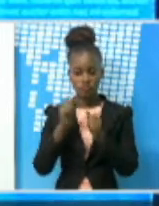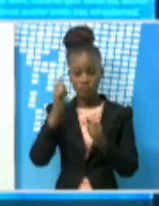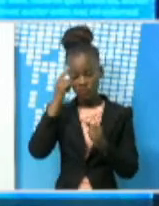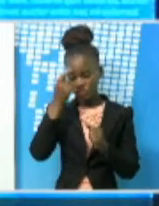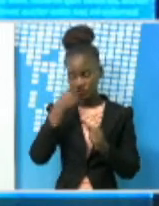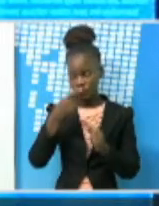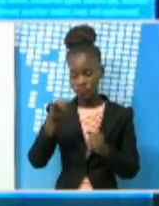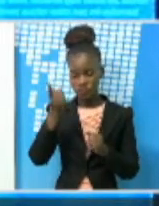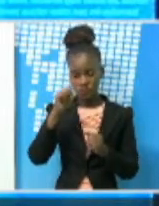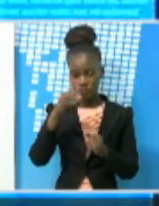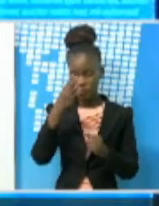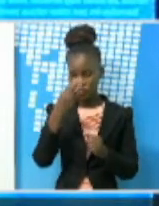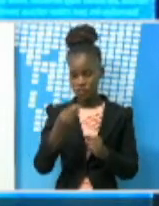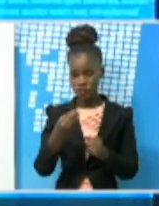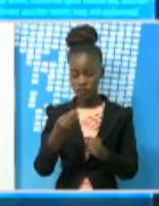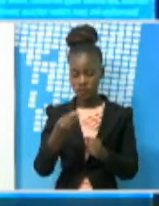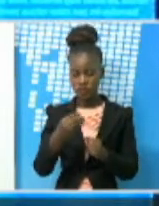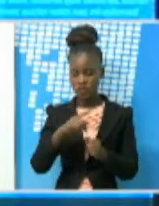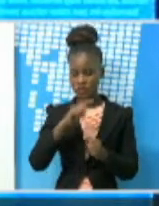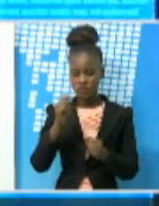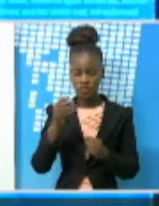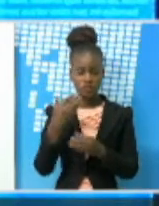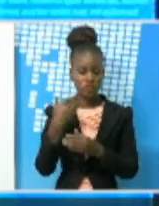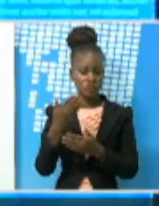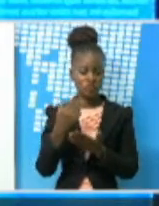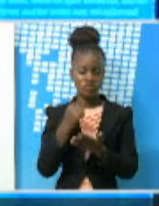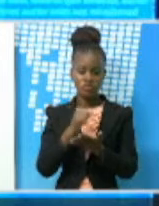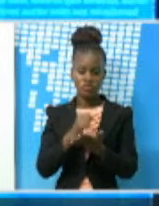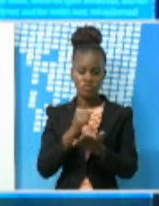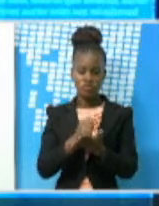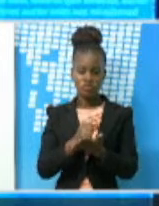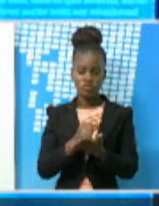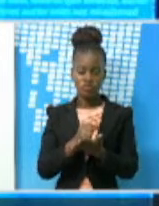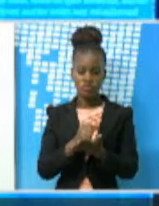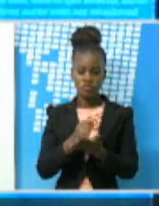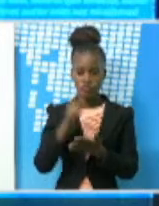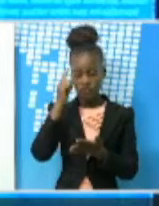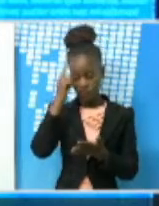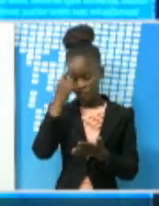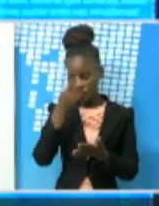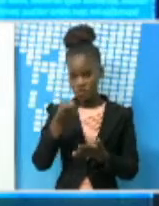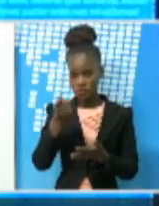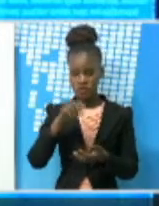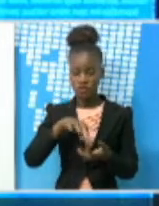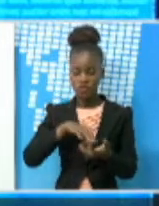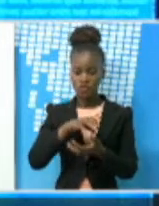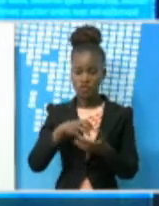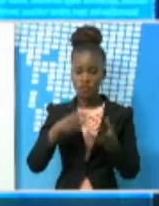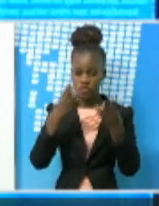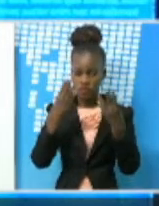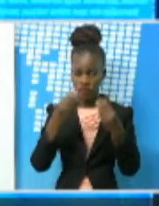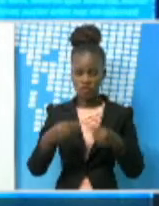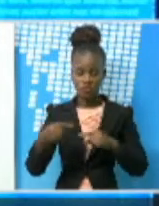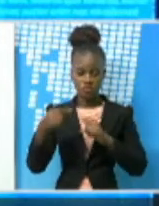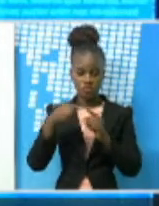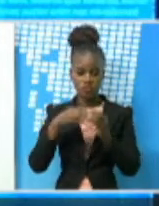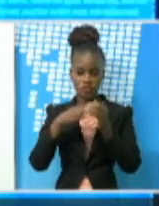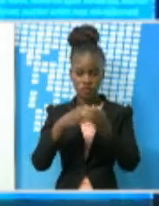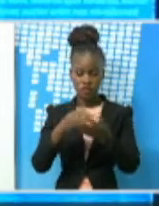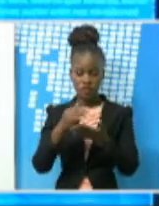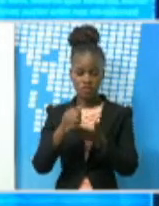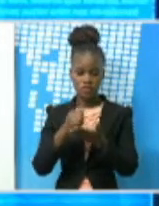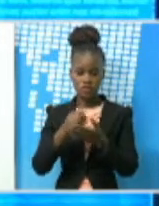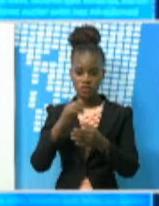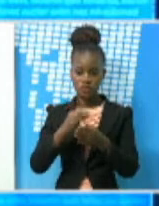to recapitalize the Post Bank. And of course, government wants to intervene and recapitalize the state-owned Post Bank in the